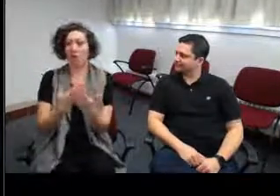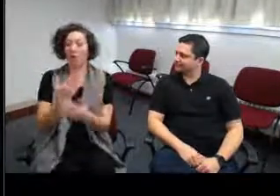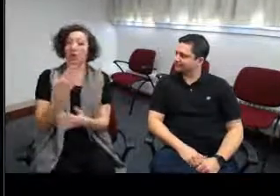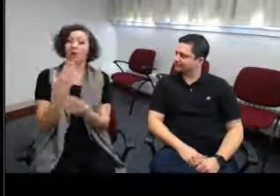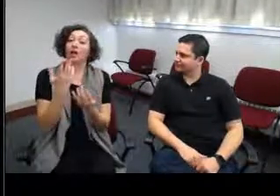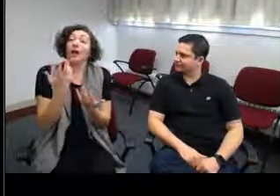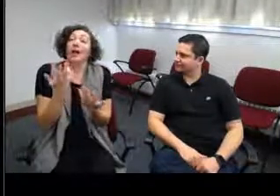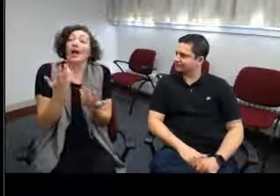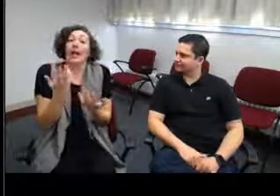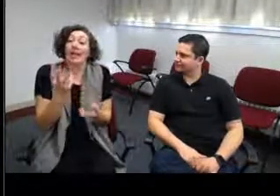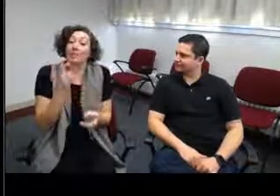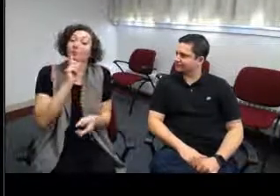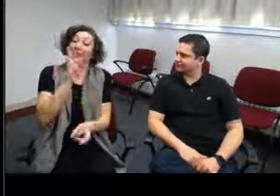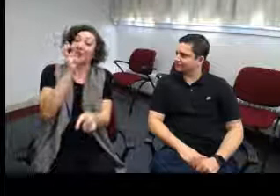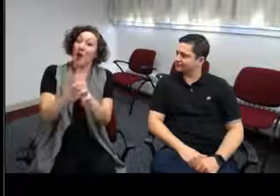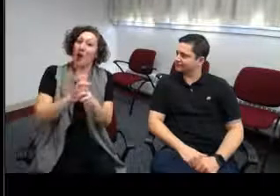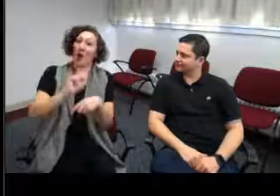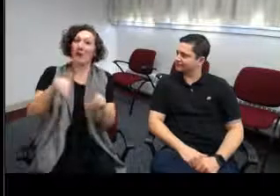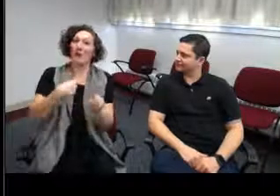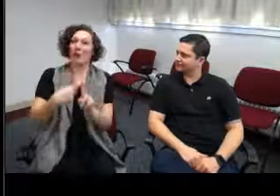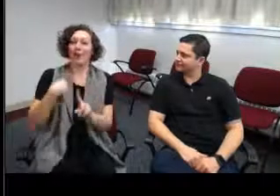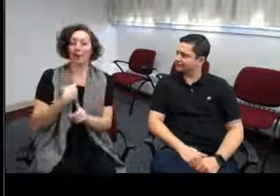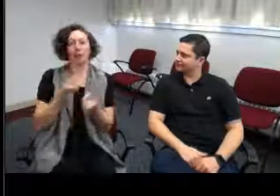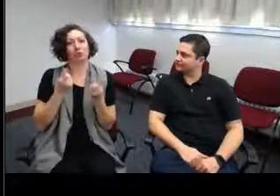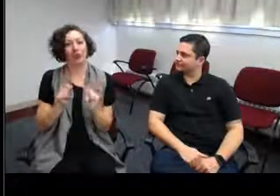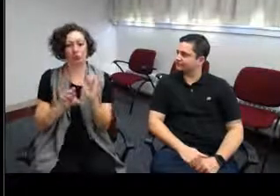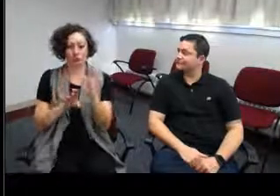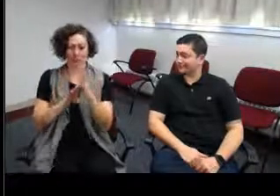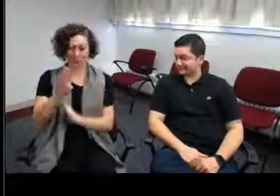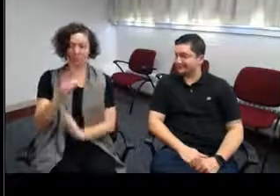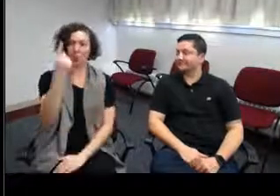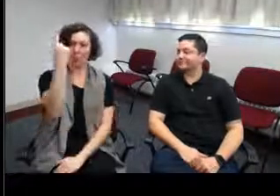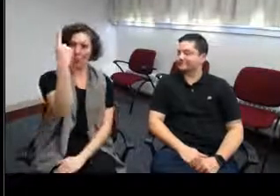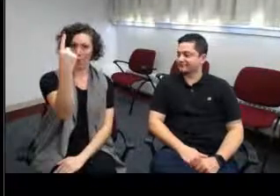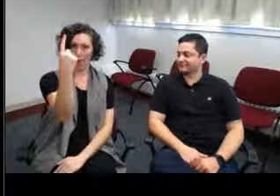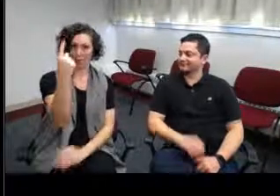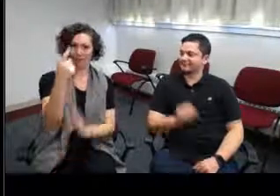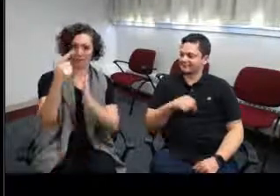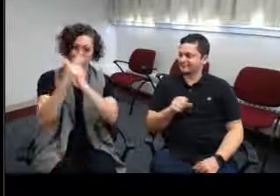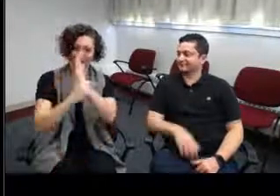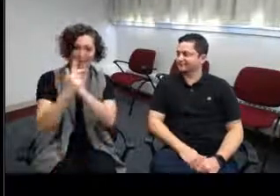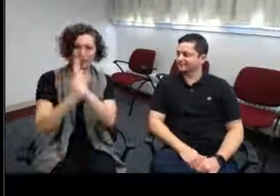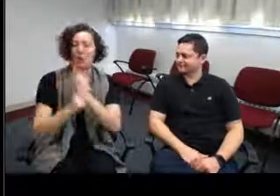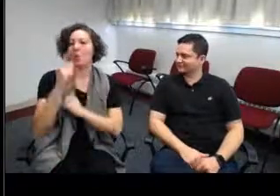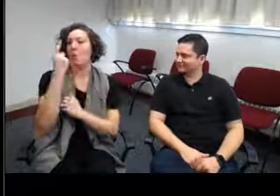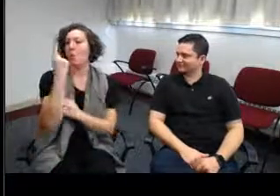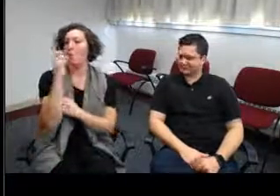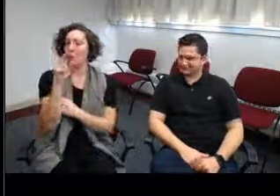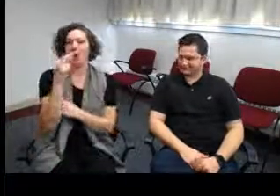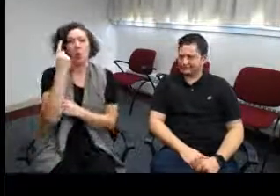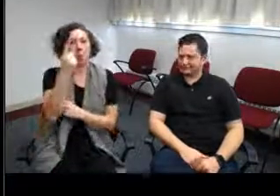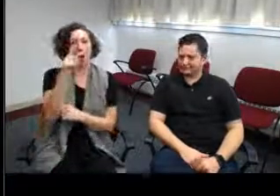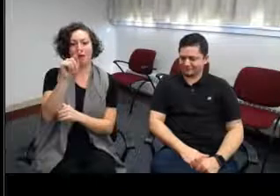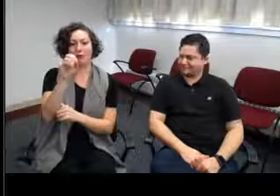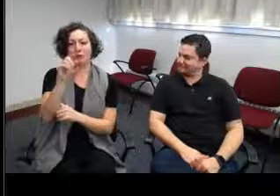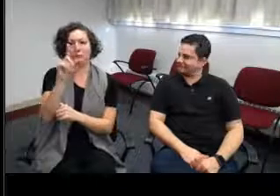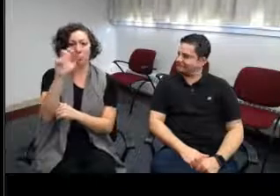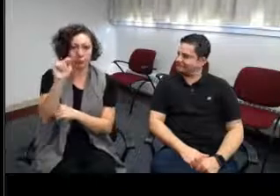So this is not a one-size-fits-all approach. And that is hard when we're trying to develop